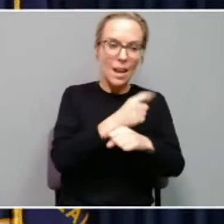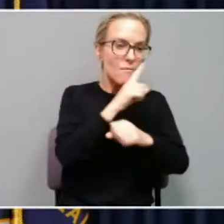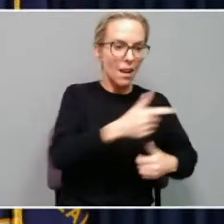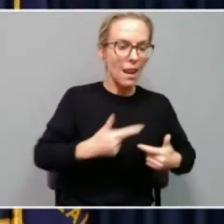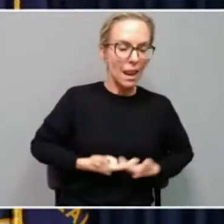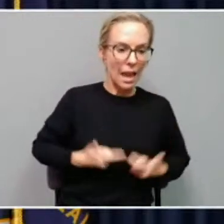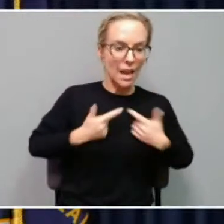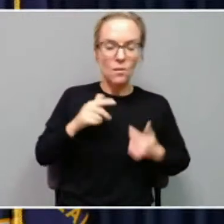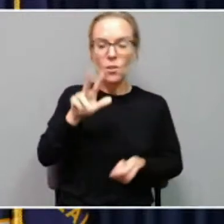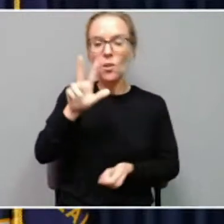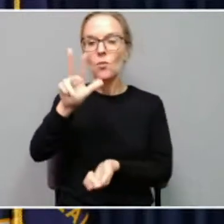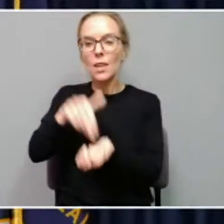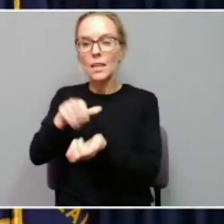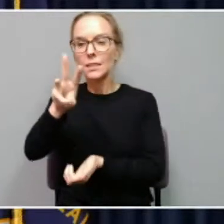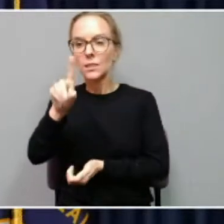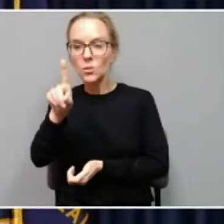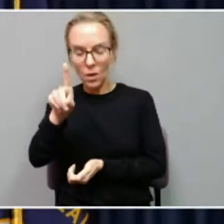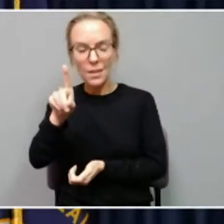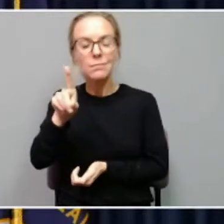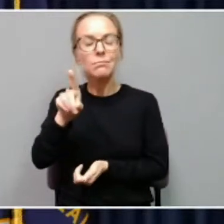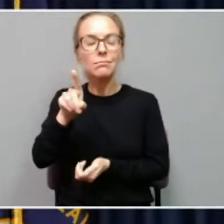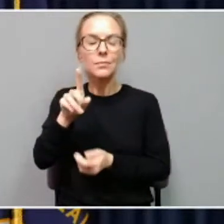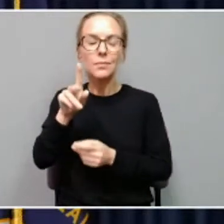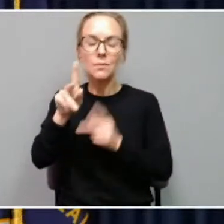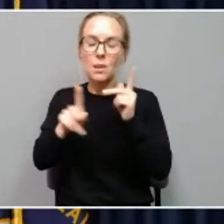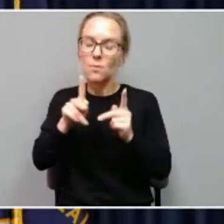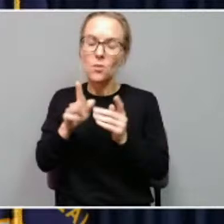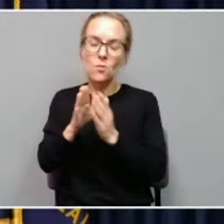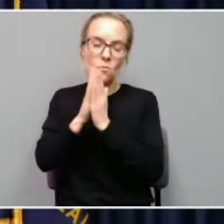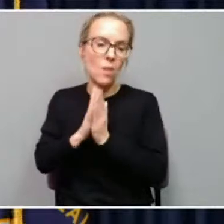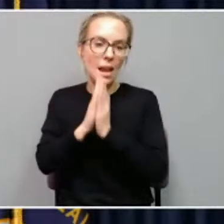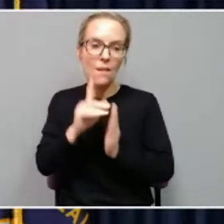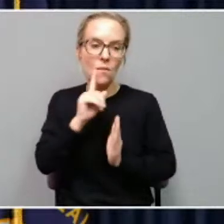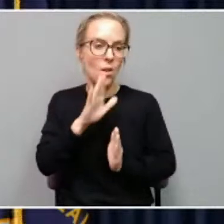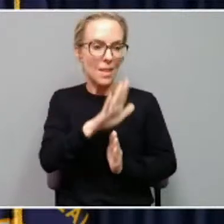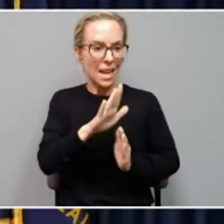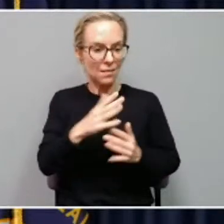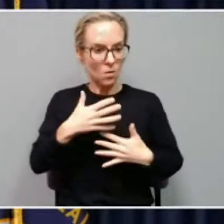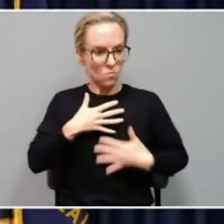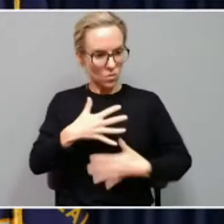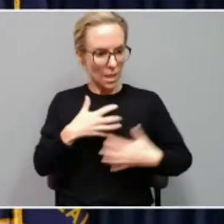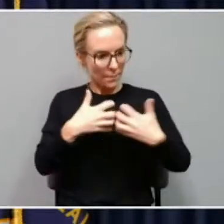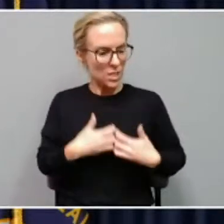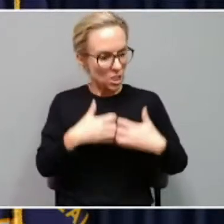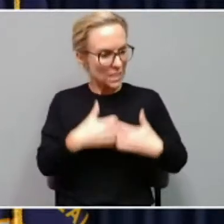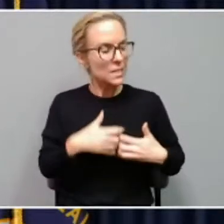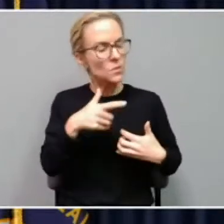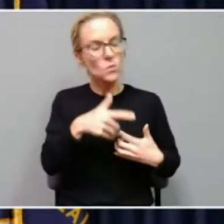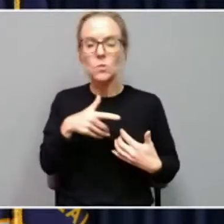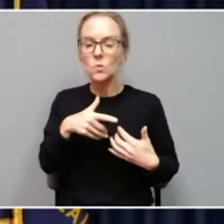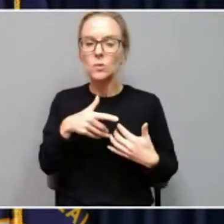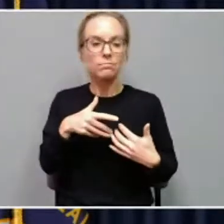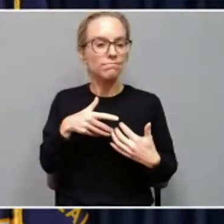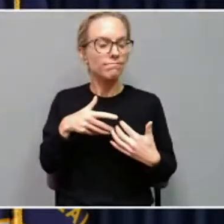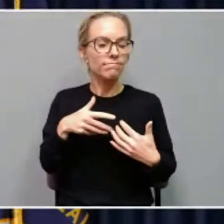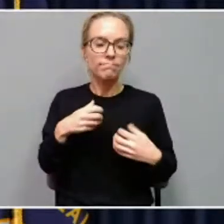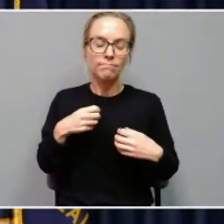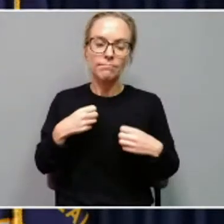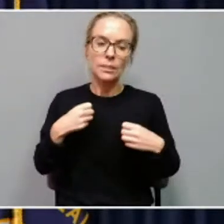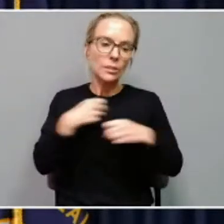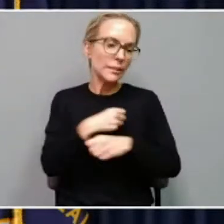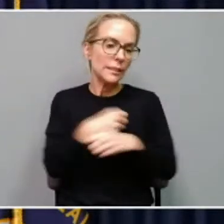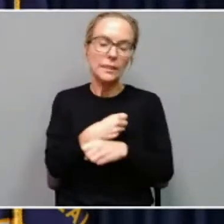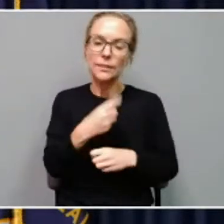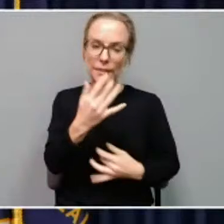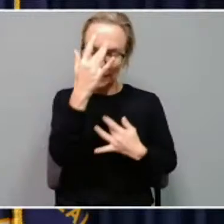Kentuckians whose families are praying for their survival on a ventilator now battling COVID. I think it's really important